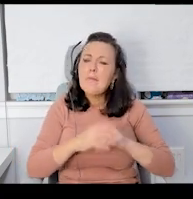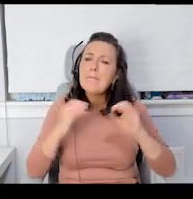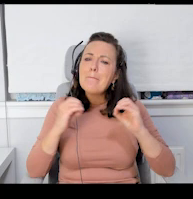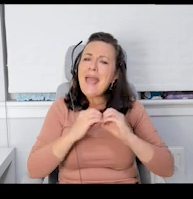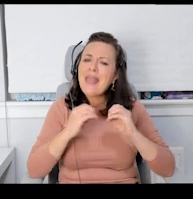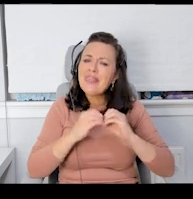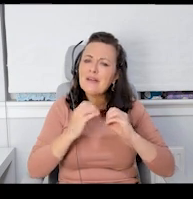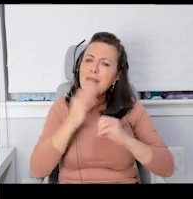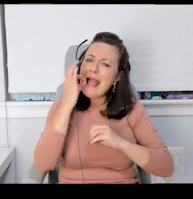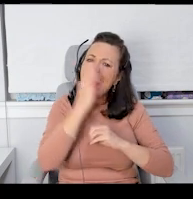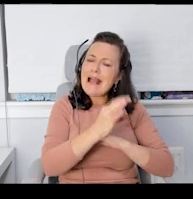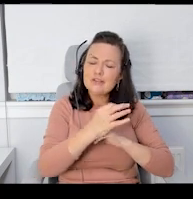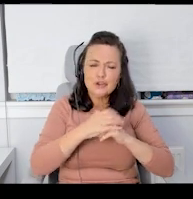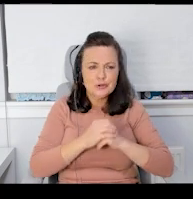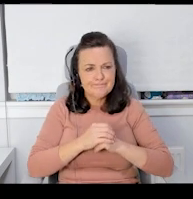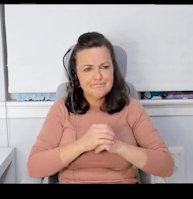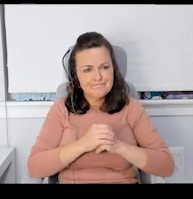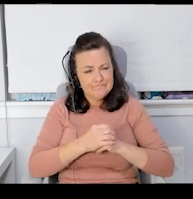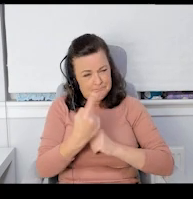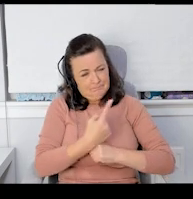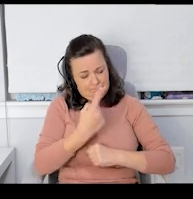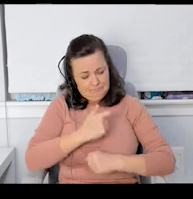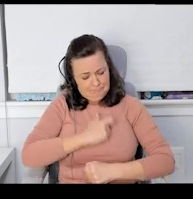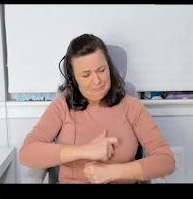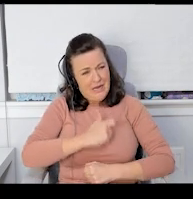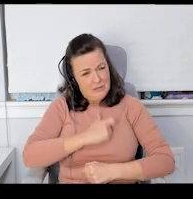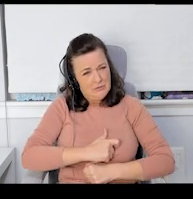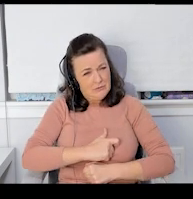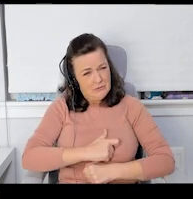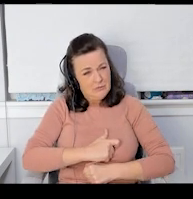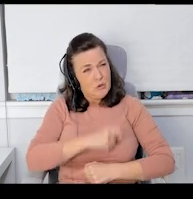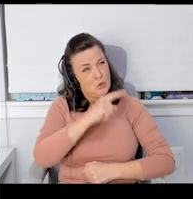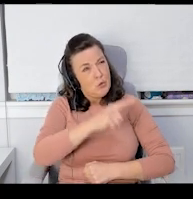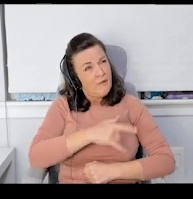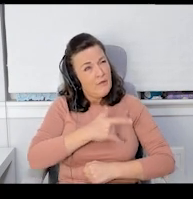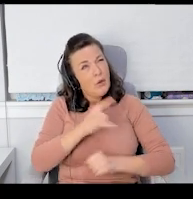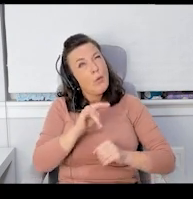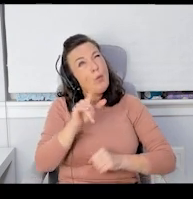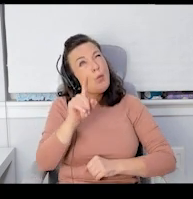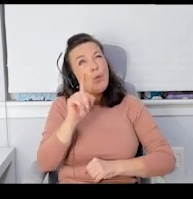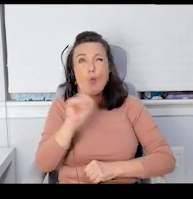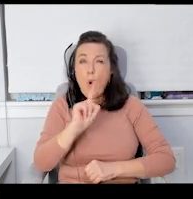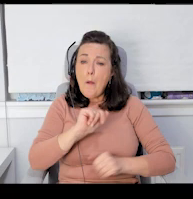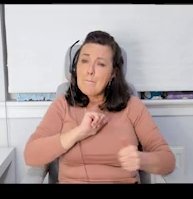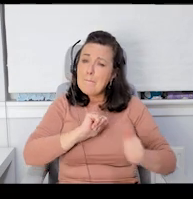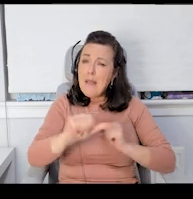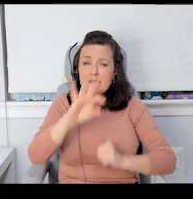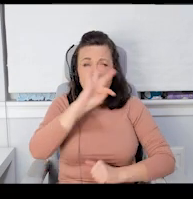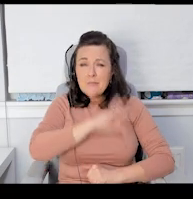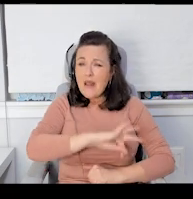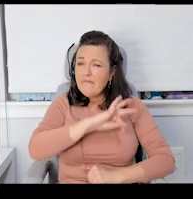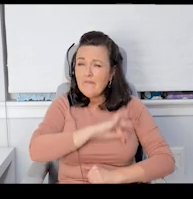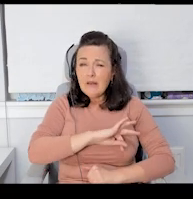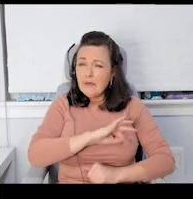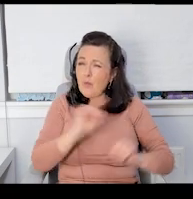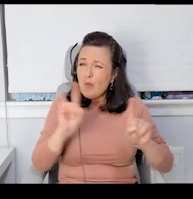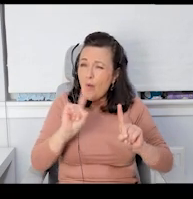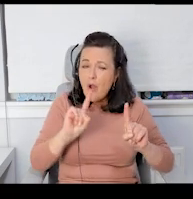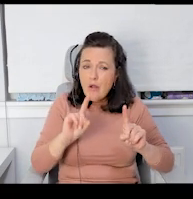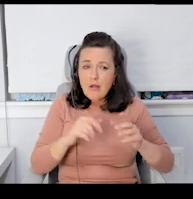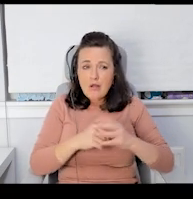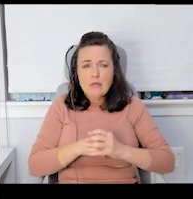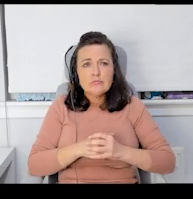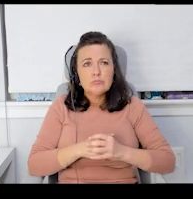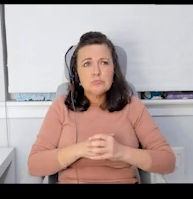of what's been the main benefit to you undertaking an apprenticeship pathway in your career? I think you just become a totally